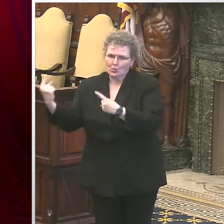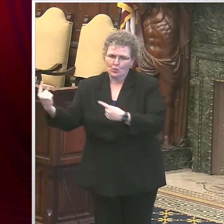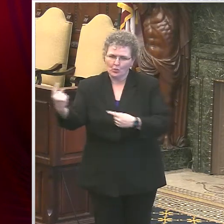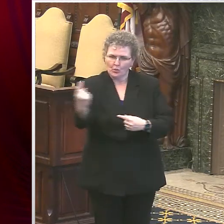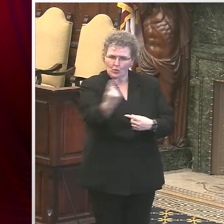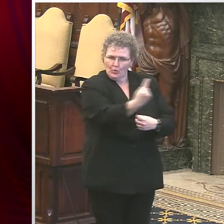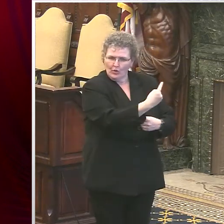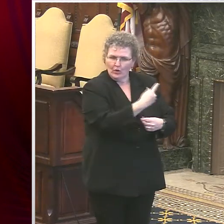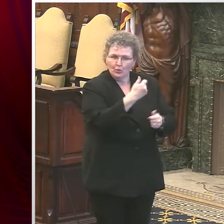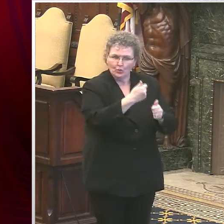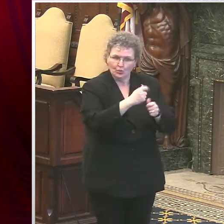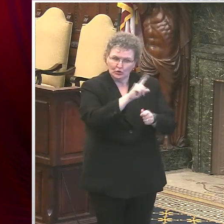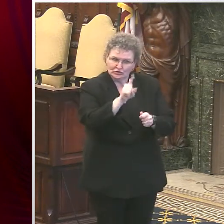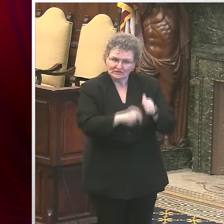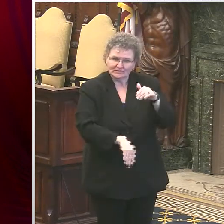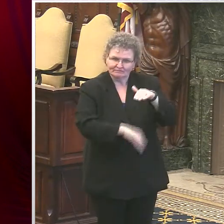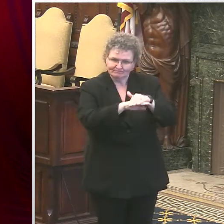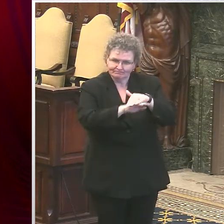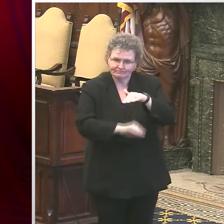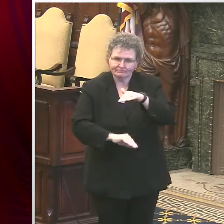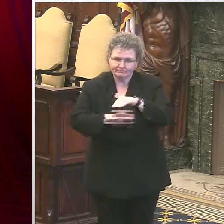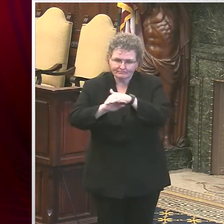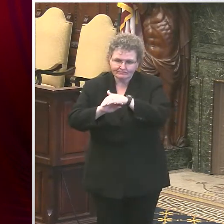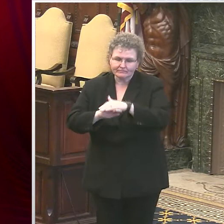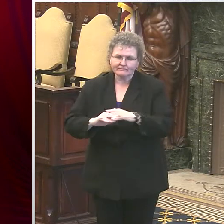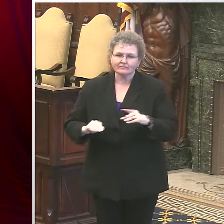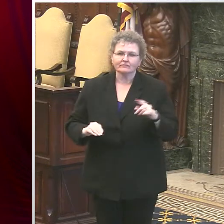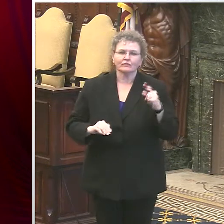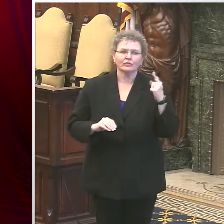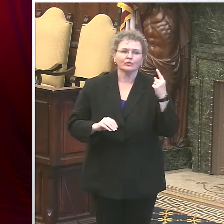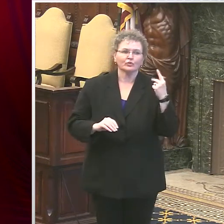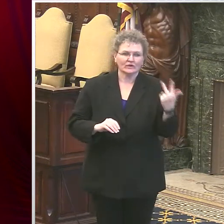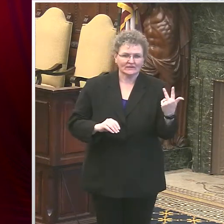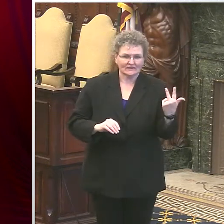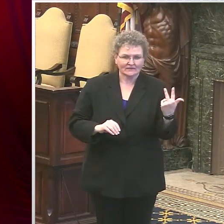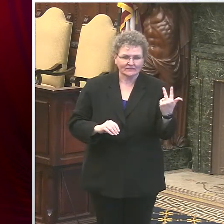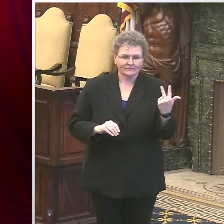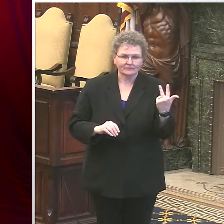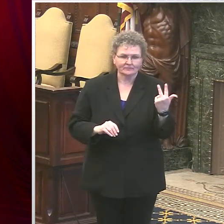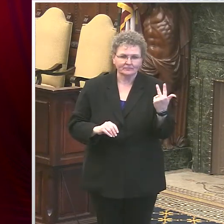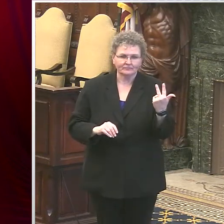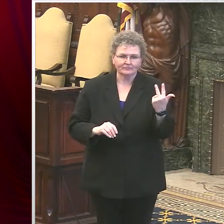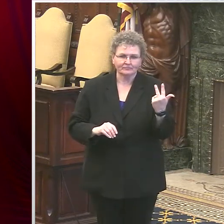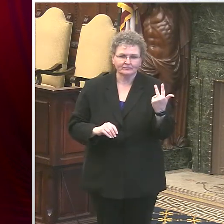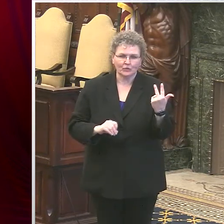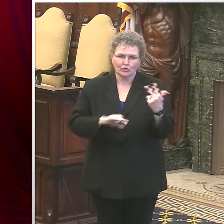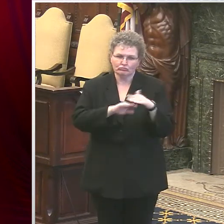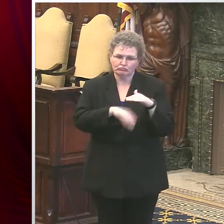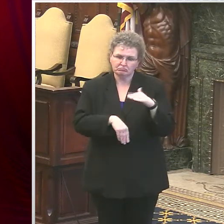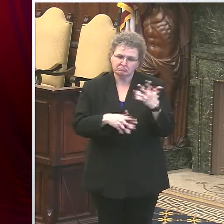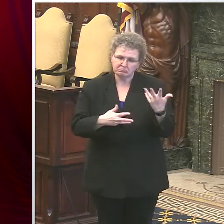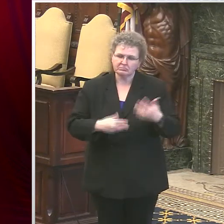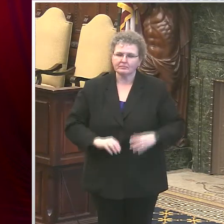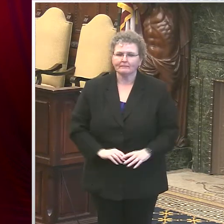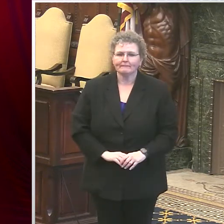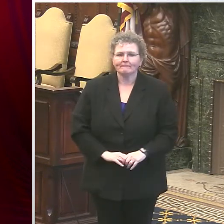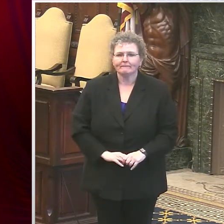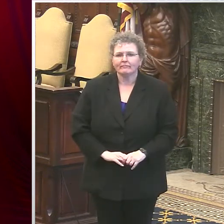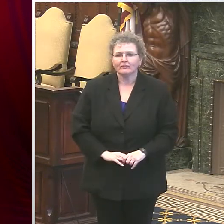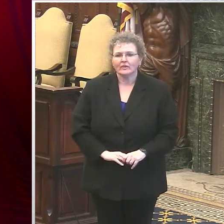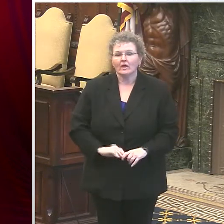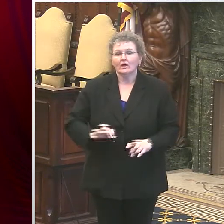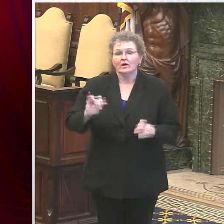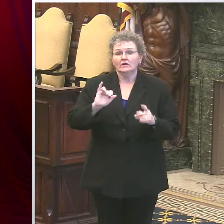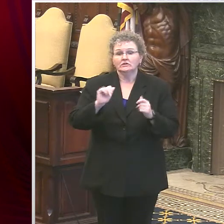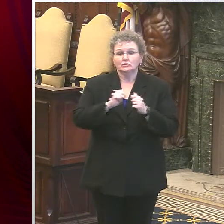in the first round. And we're asking you to limit your questions today to 3 or fewer. Also, the first round